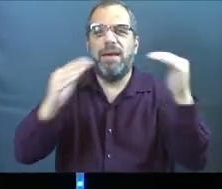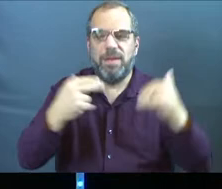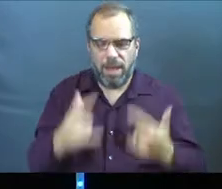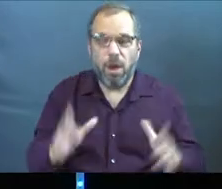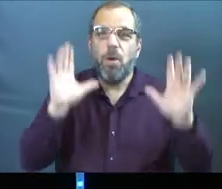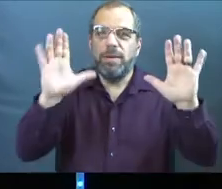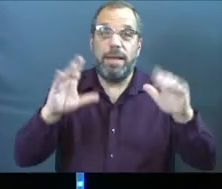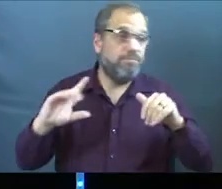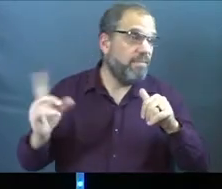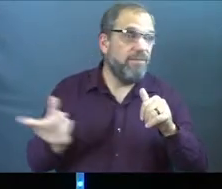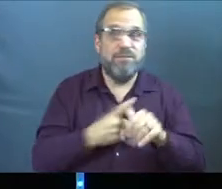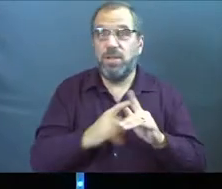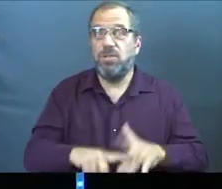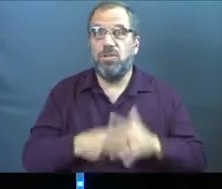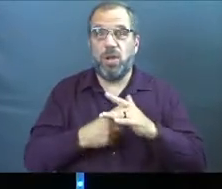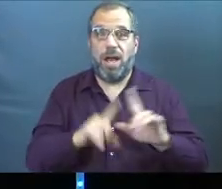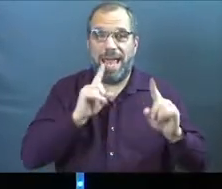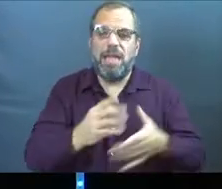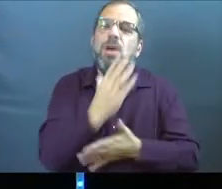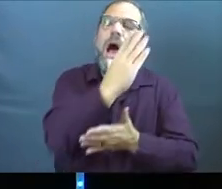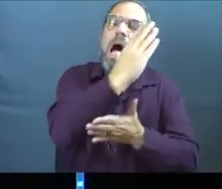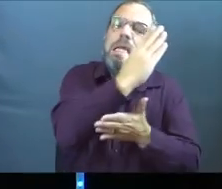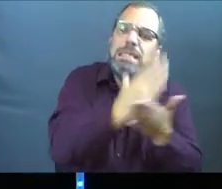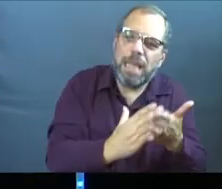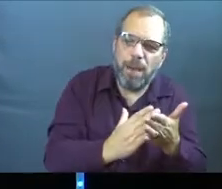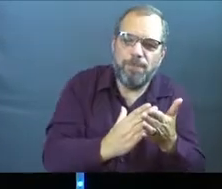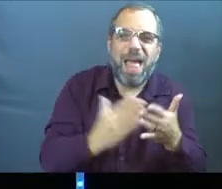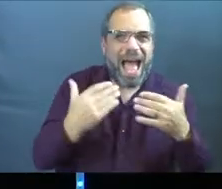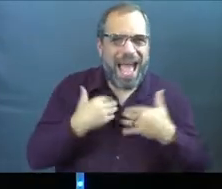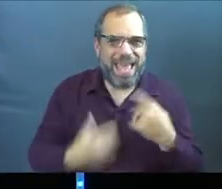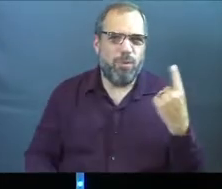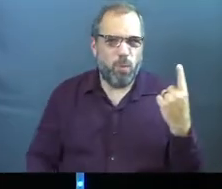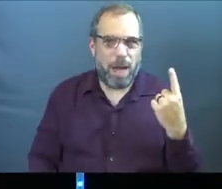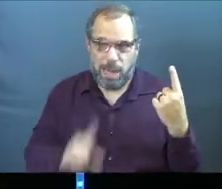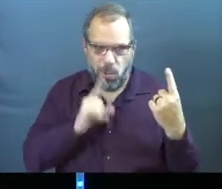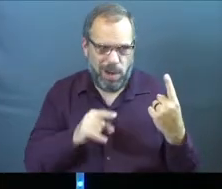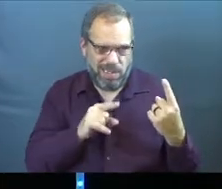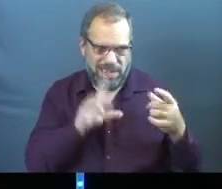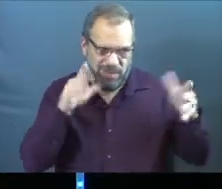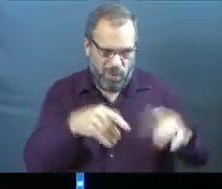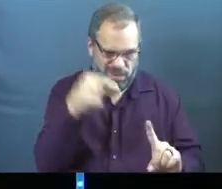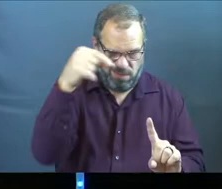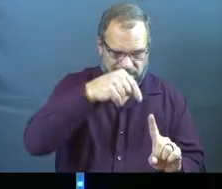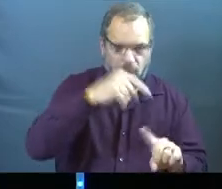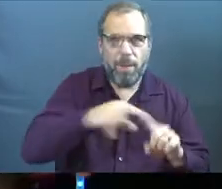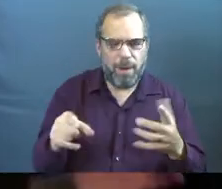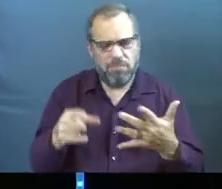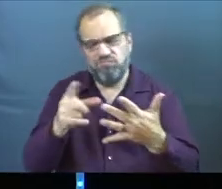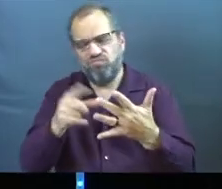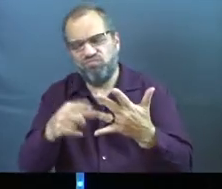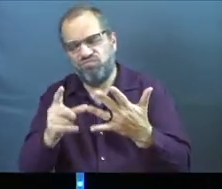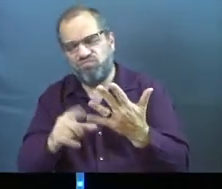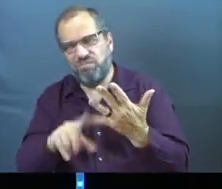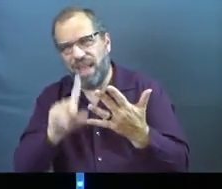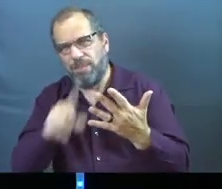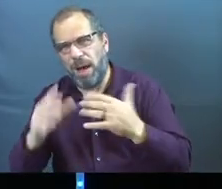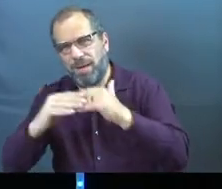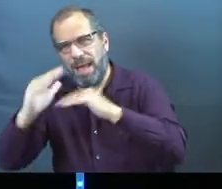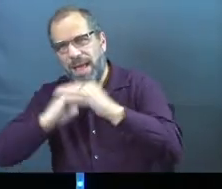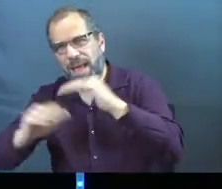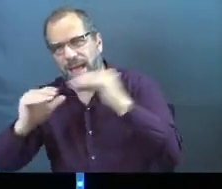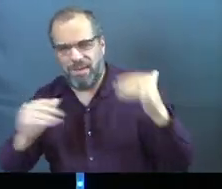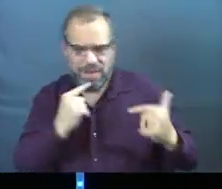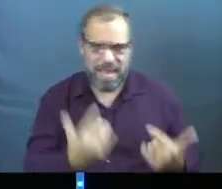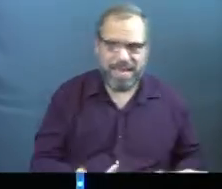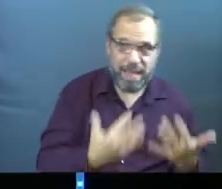why not just jump in and start answering some of the questions? I ultimately have one that I really want to spend some time on, but I want to answer some other questions about heaven